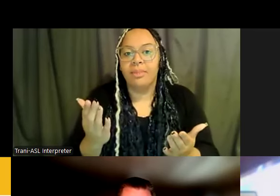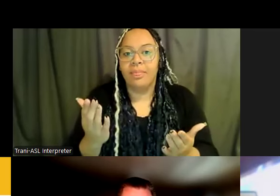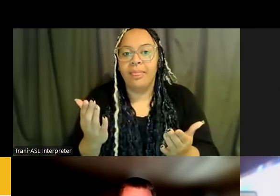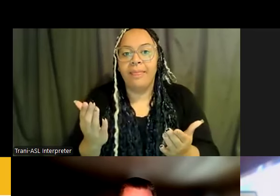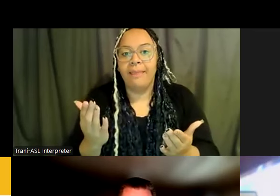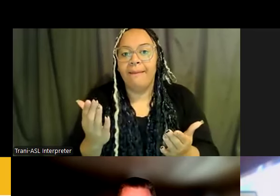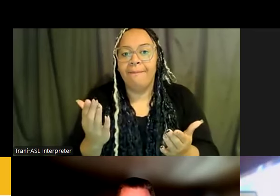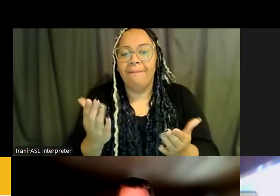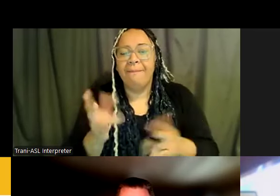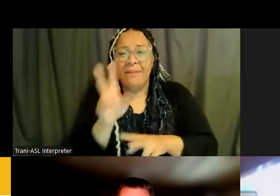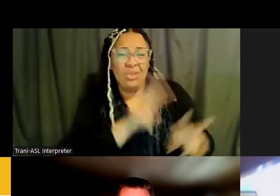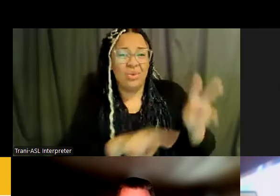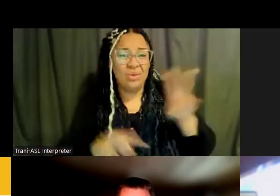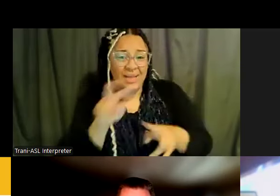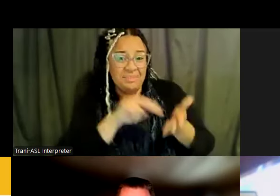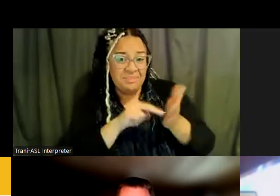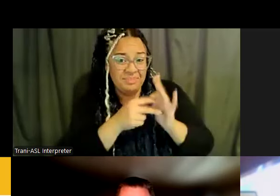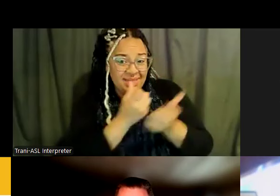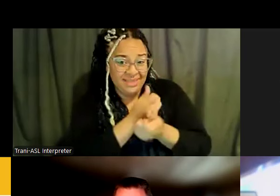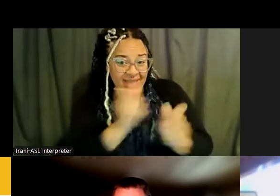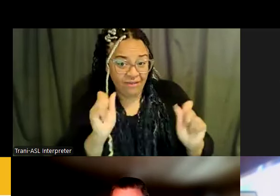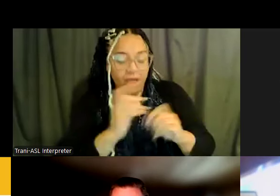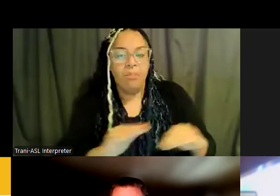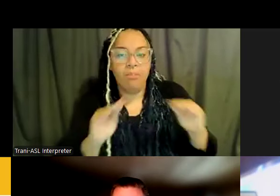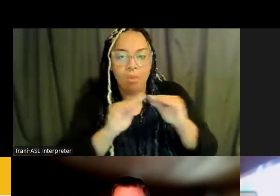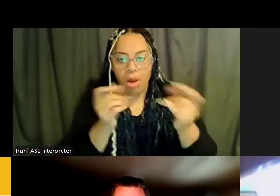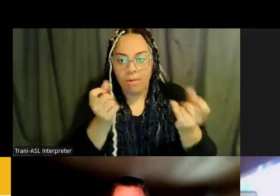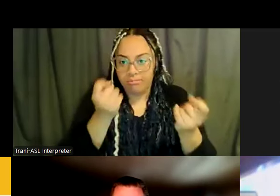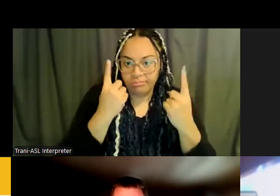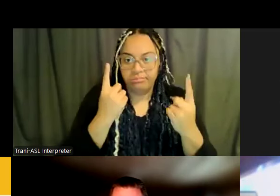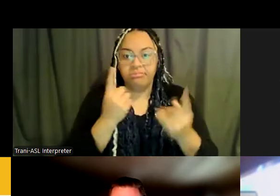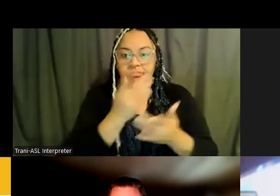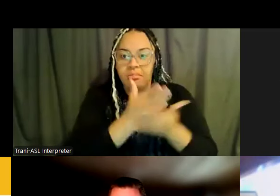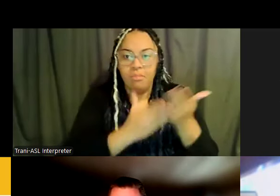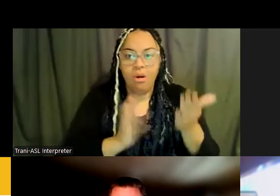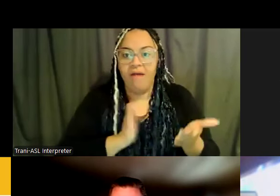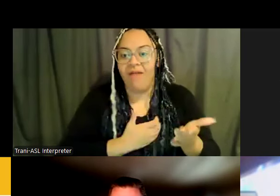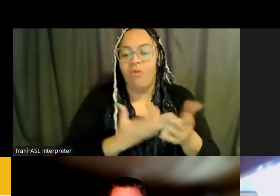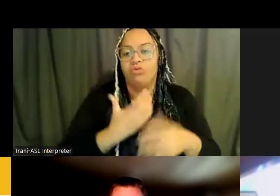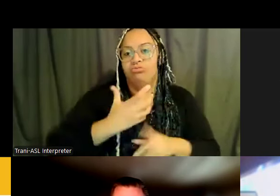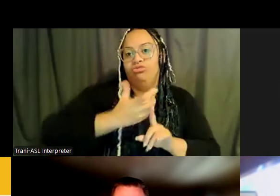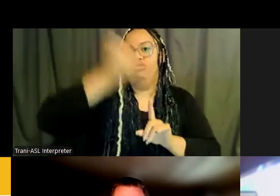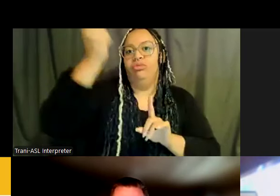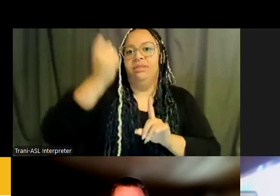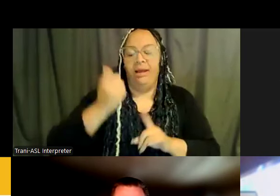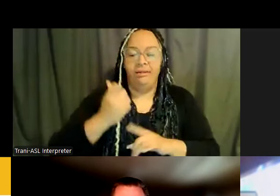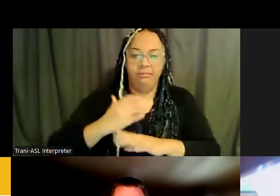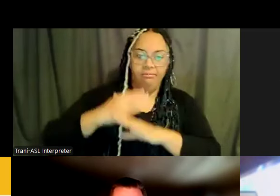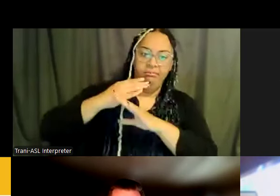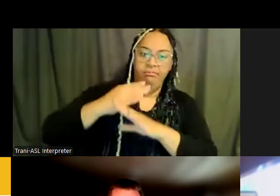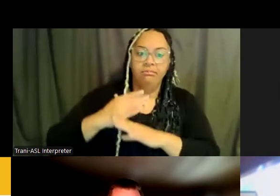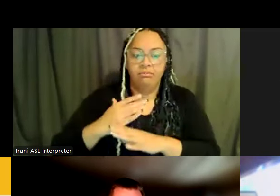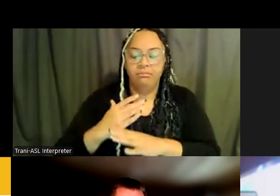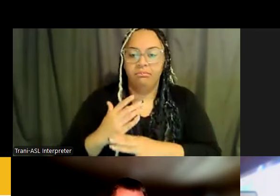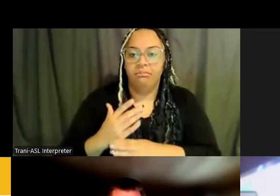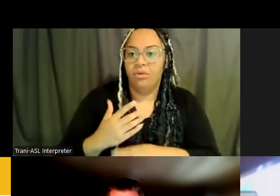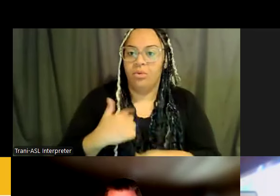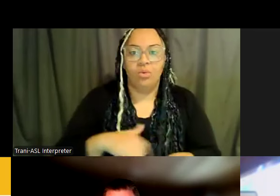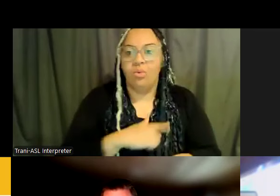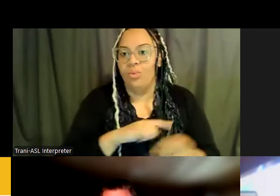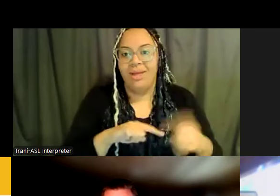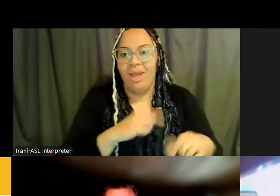just looking at mean safety as a more comprehensive element of our suicide prevention efforts, that we can't wait for the